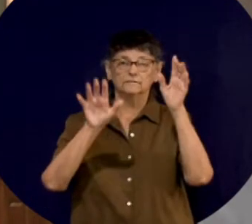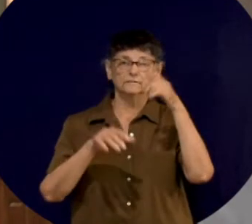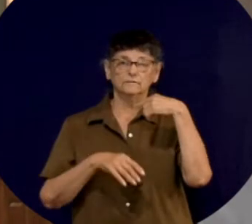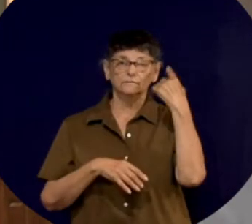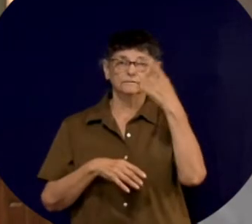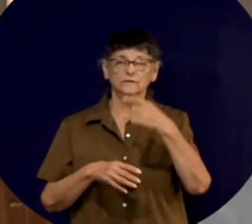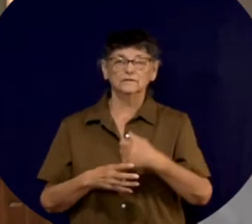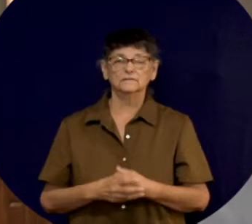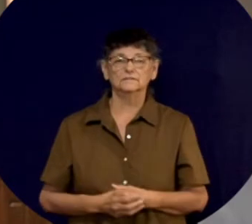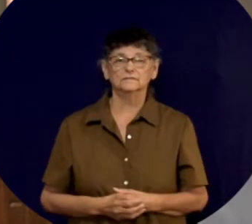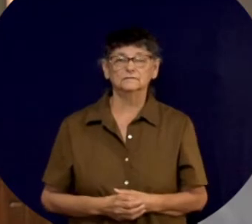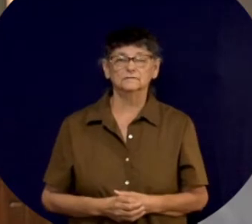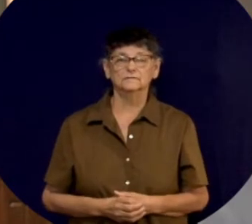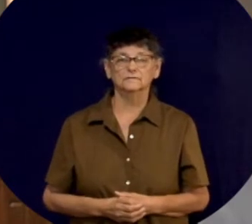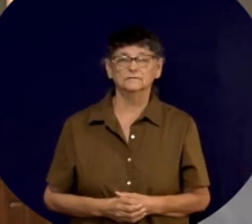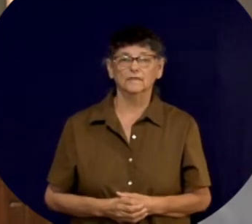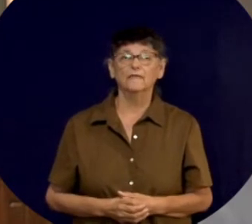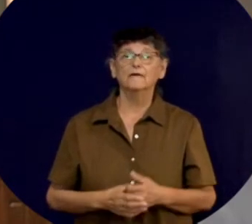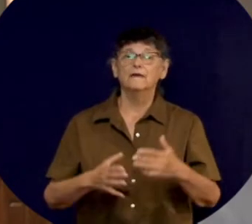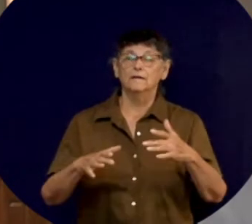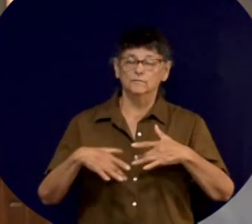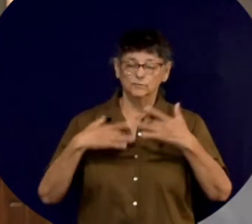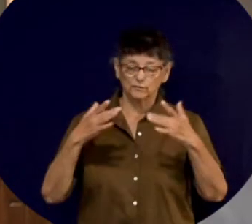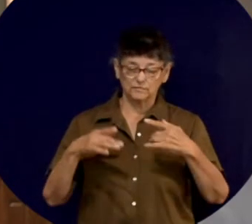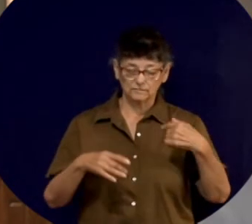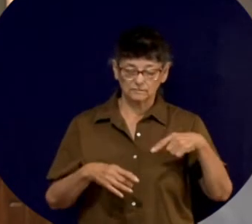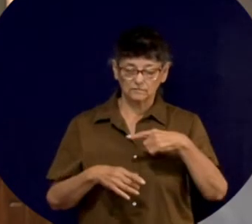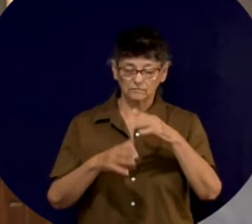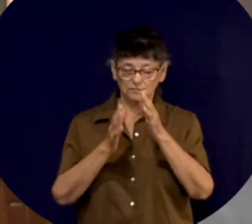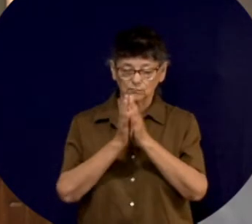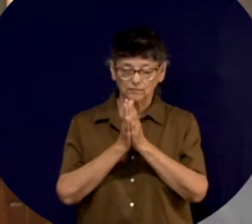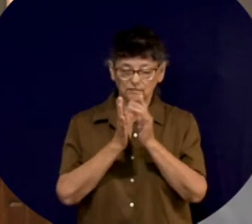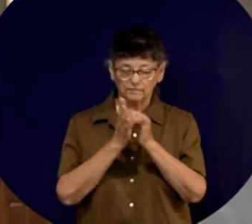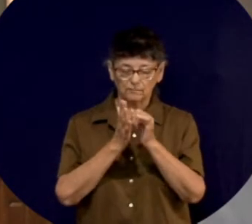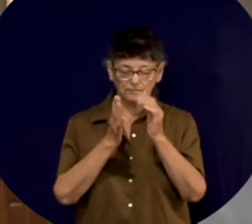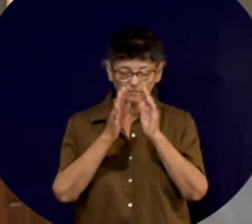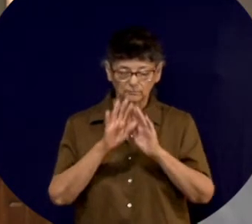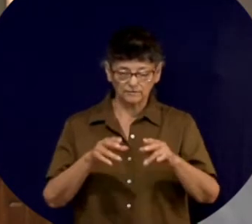the light of your face. Have mercy on us all, we pray,